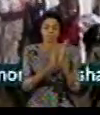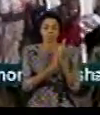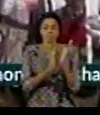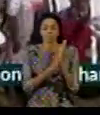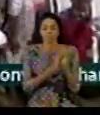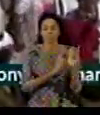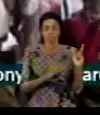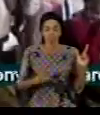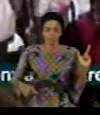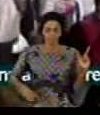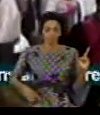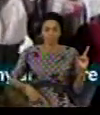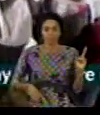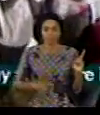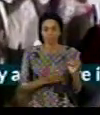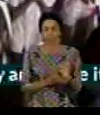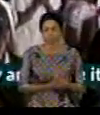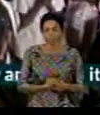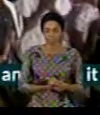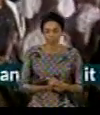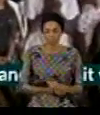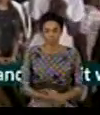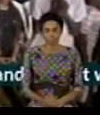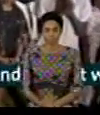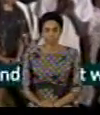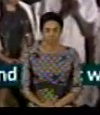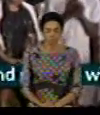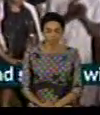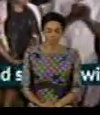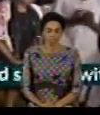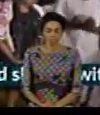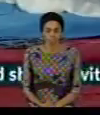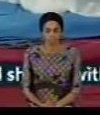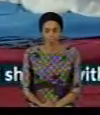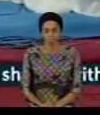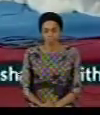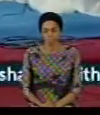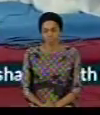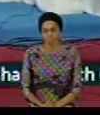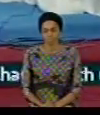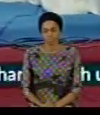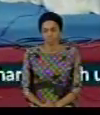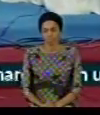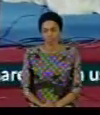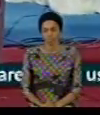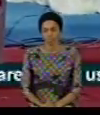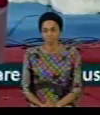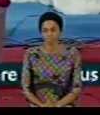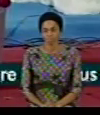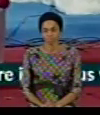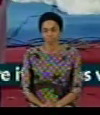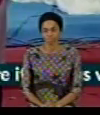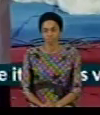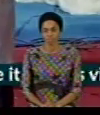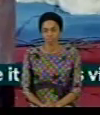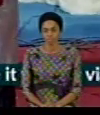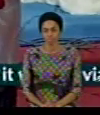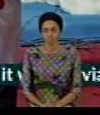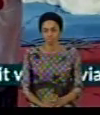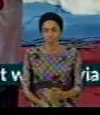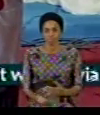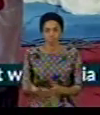Praise the Lord. I was at the cluster 45. So immediately after the